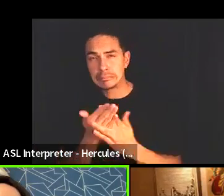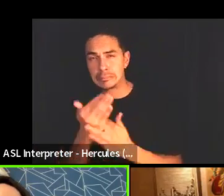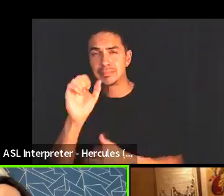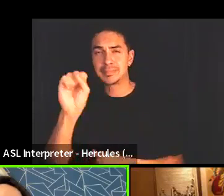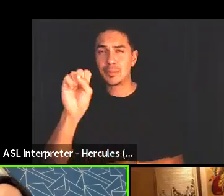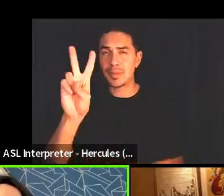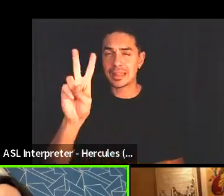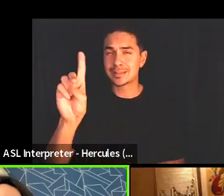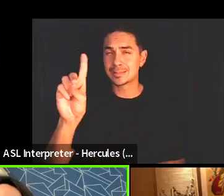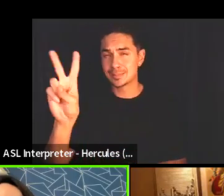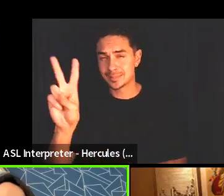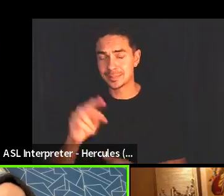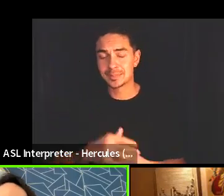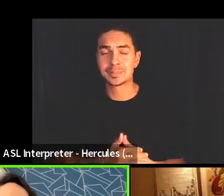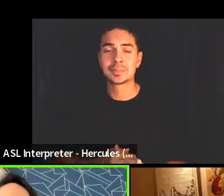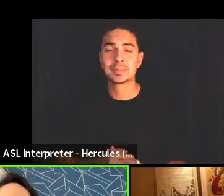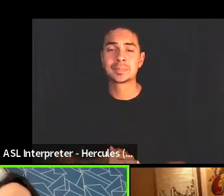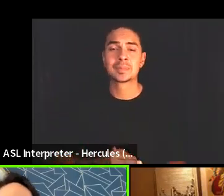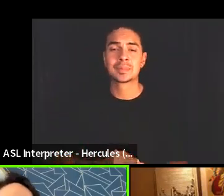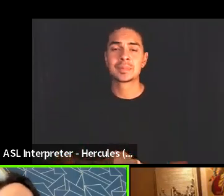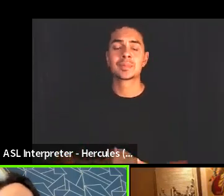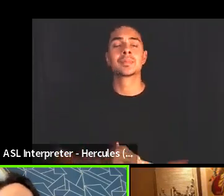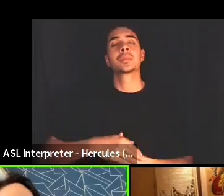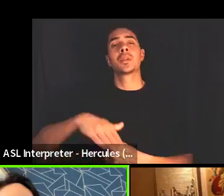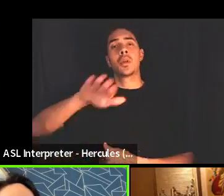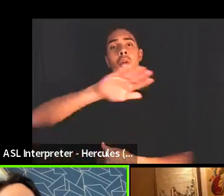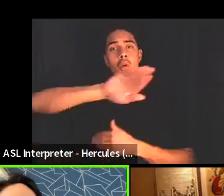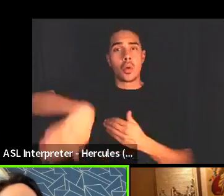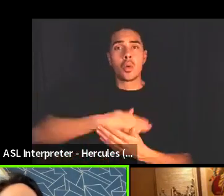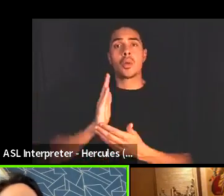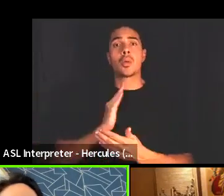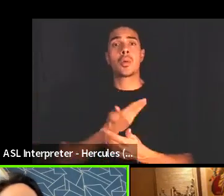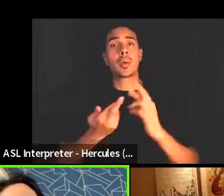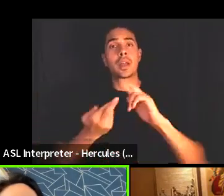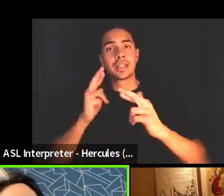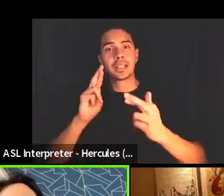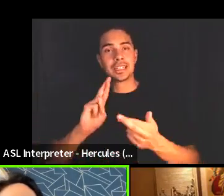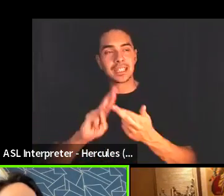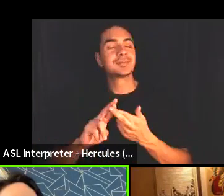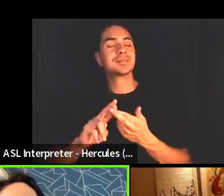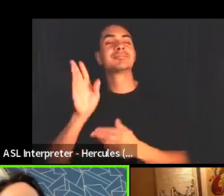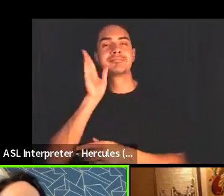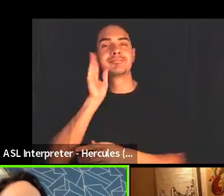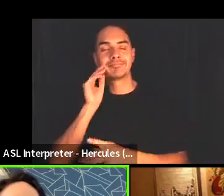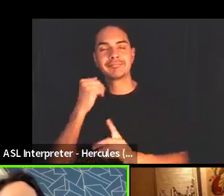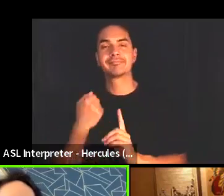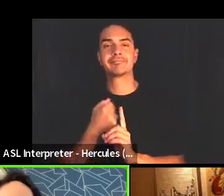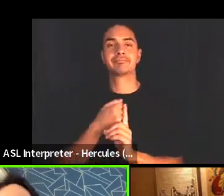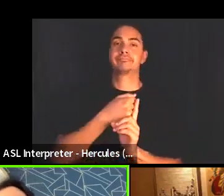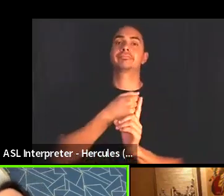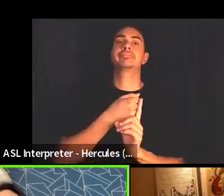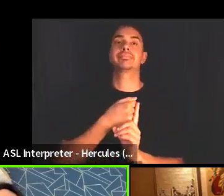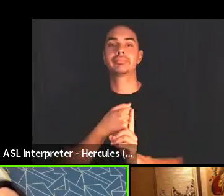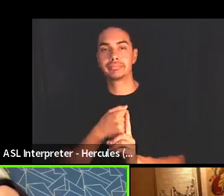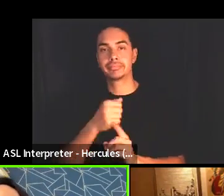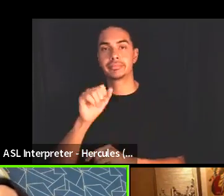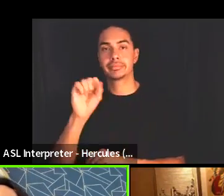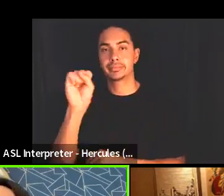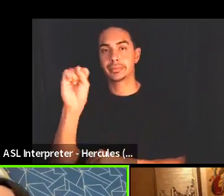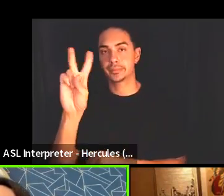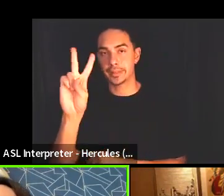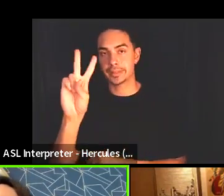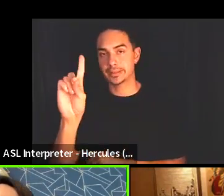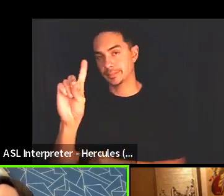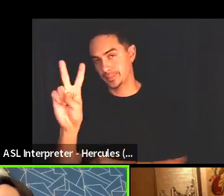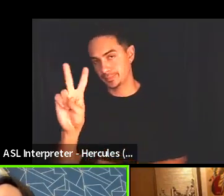also all of our relatives have been impacted by sexual violence. And so we also need to make sure